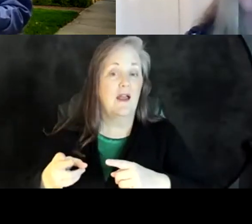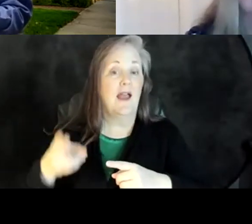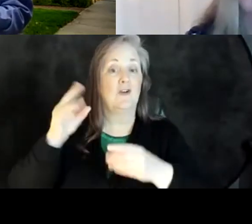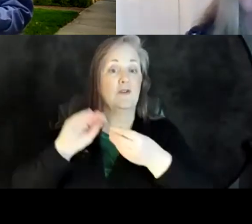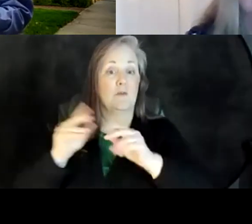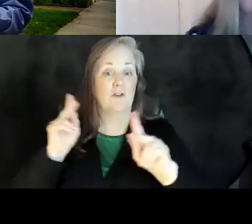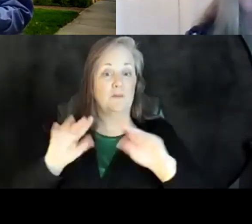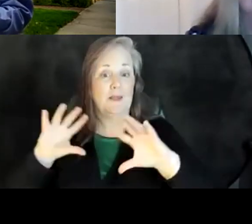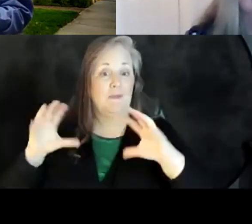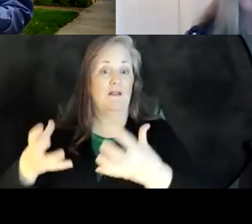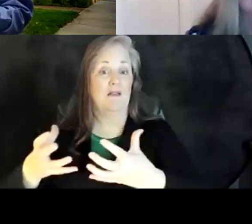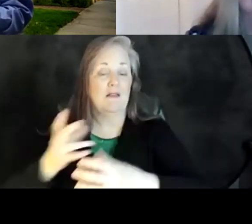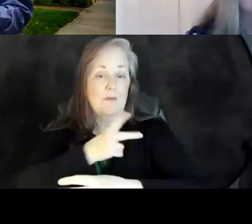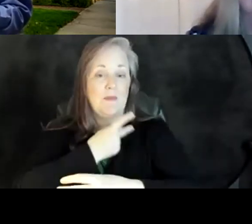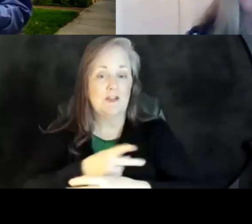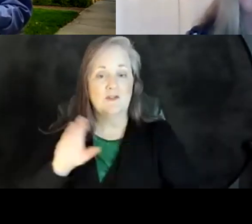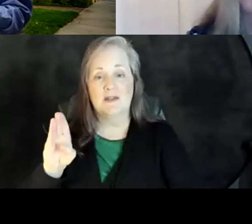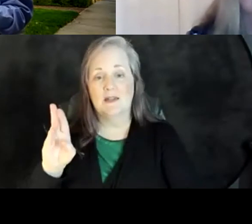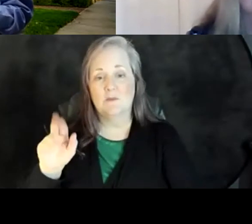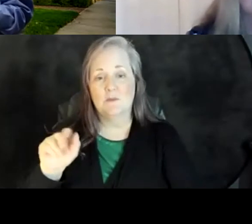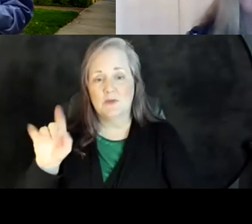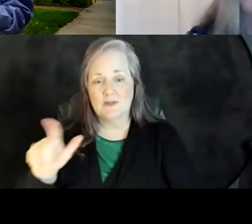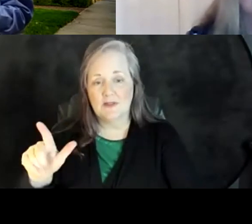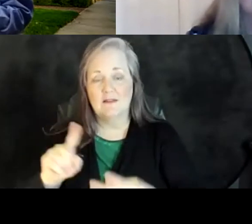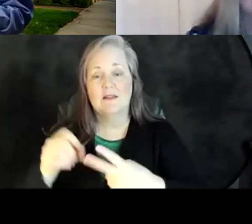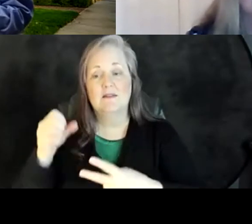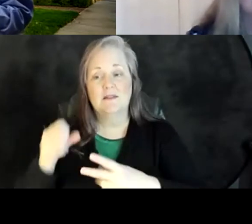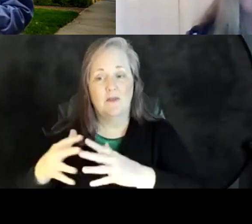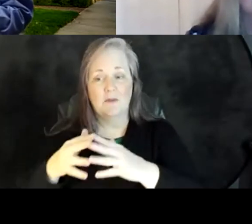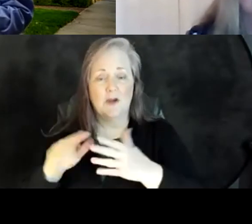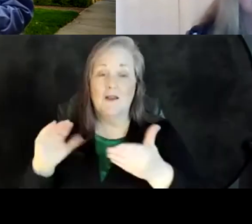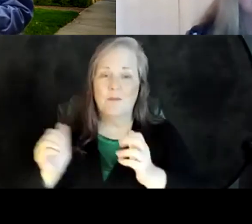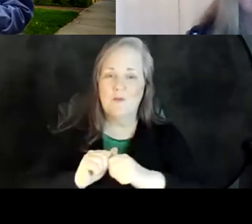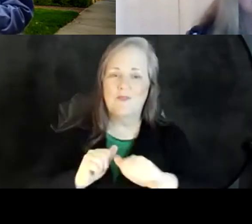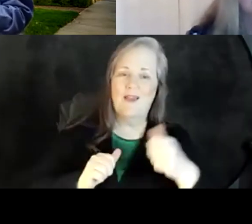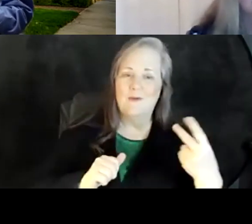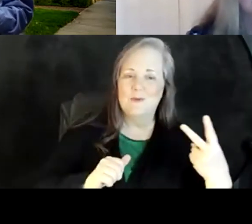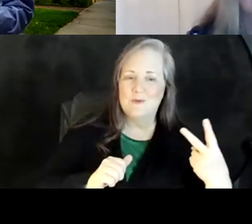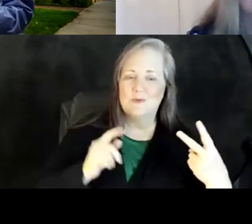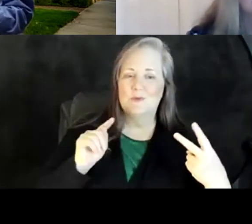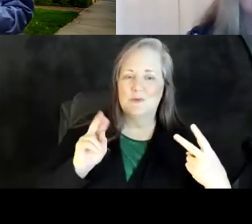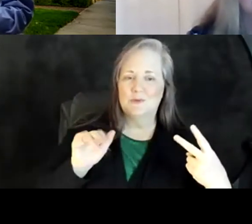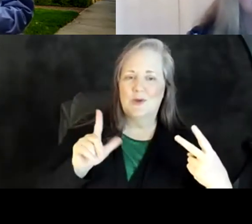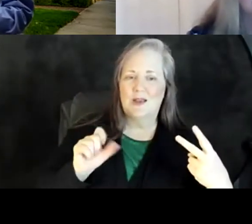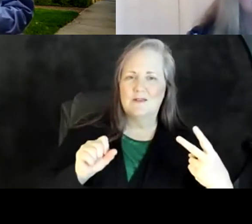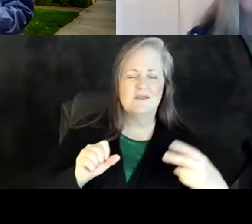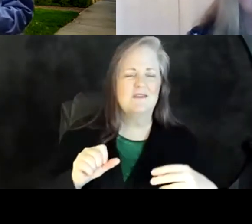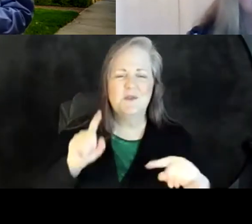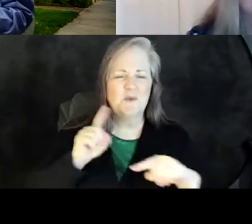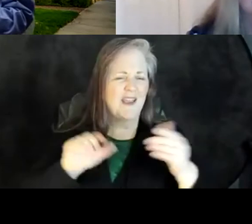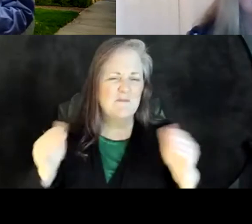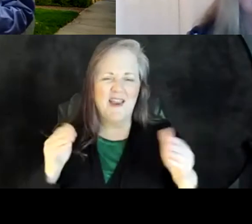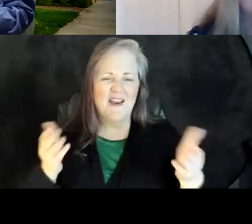patients in Brazil and in South America than the other two trials, they're not directly comparable.